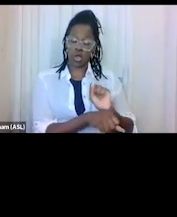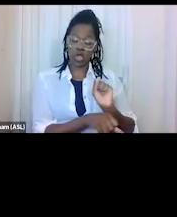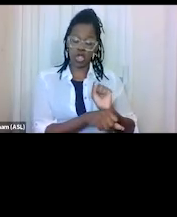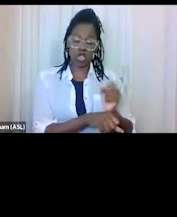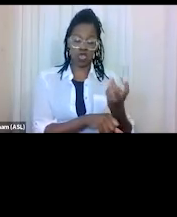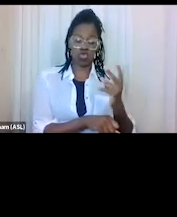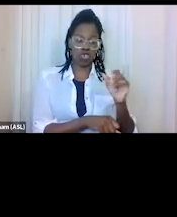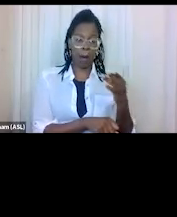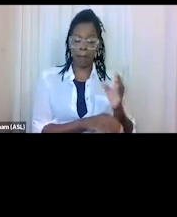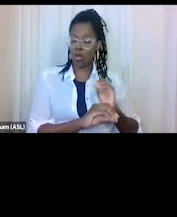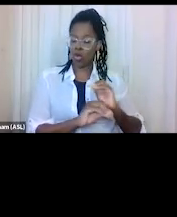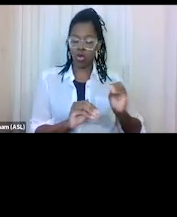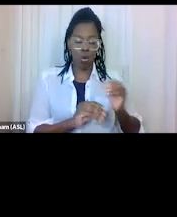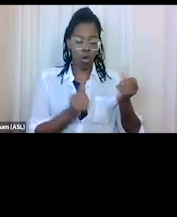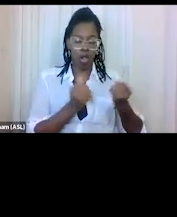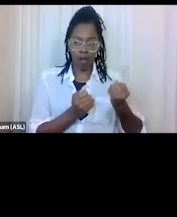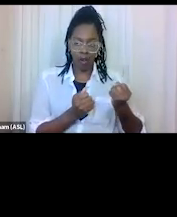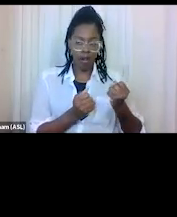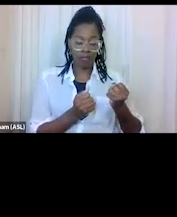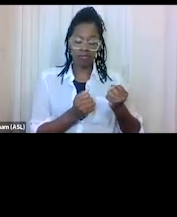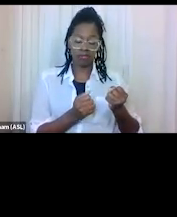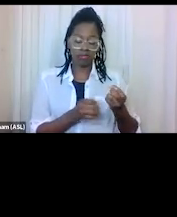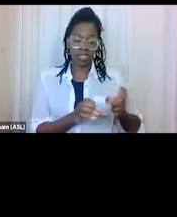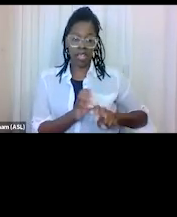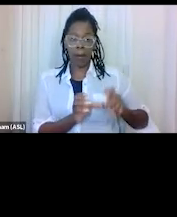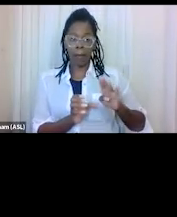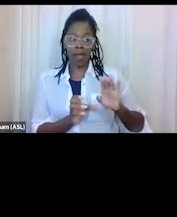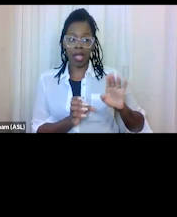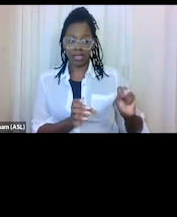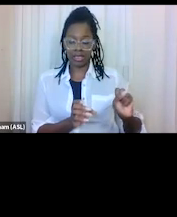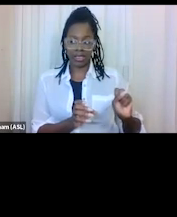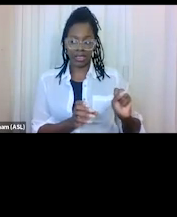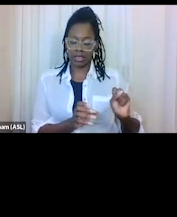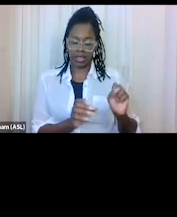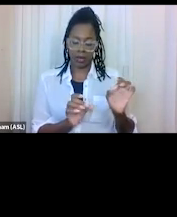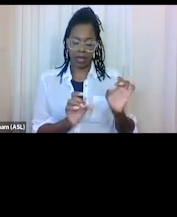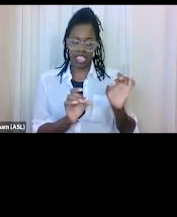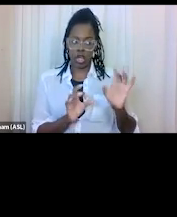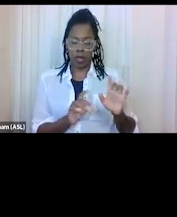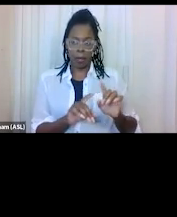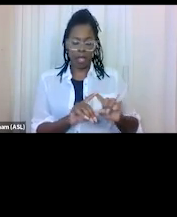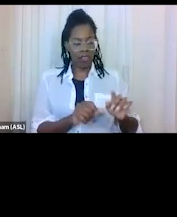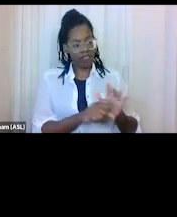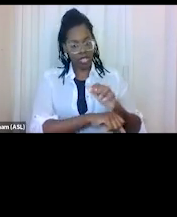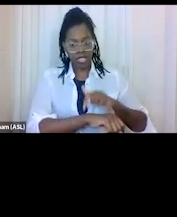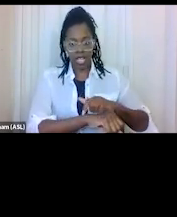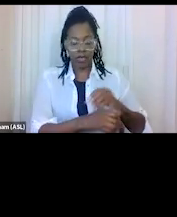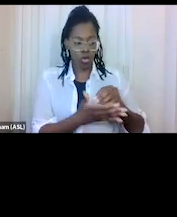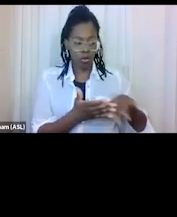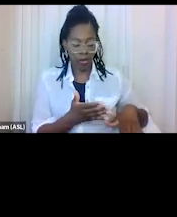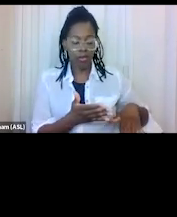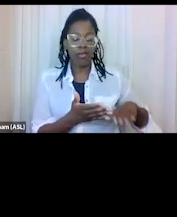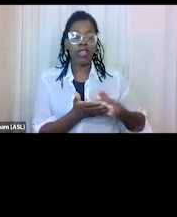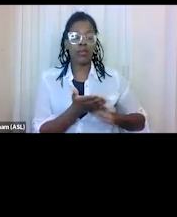have a car. She takes public transportation, which is terrible here, to her 2 jobs. She's a full-time student in community college,